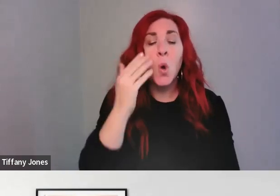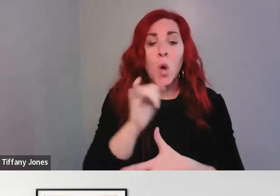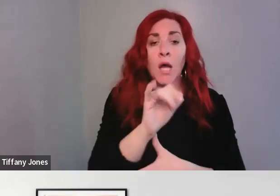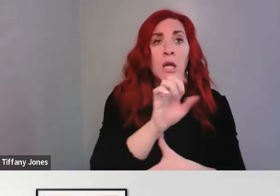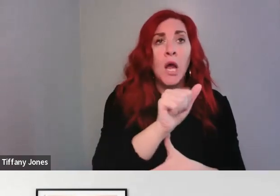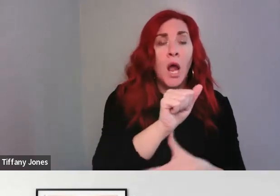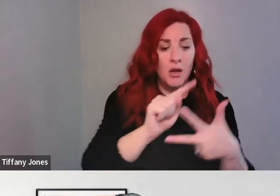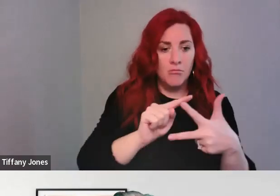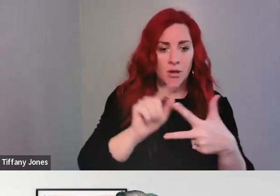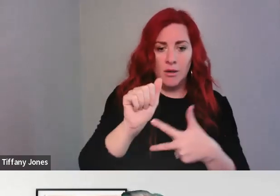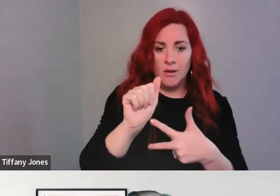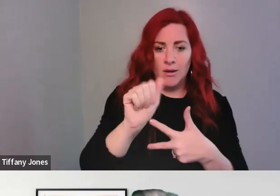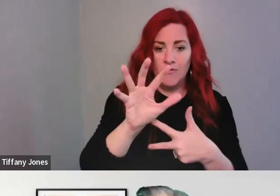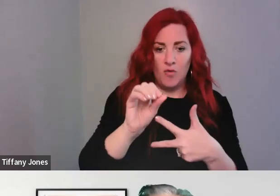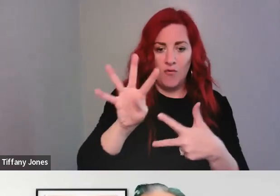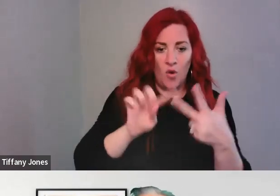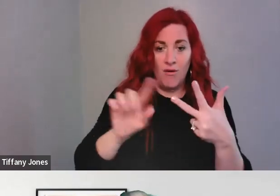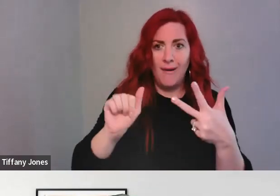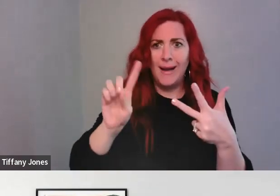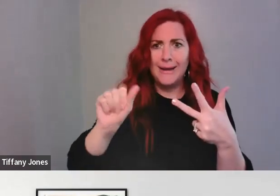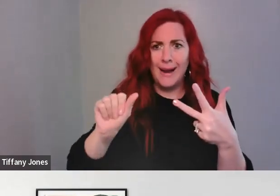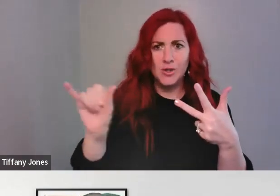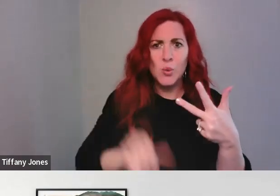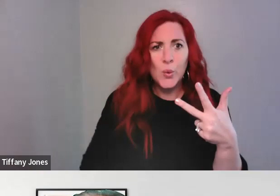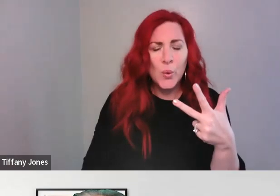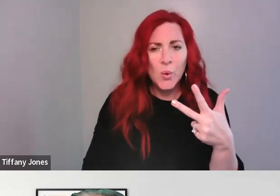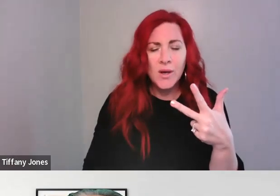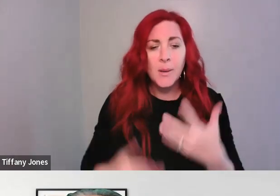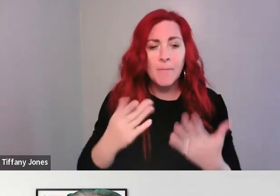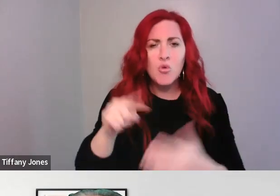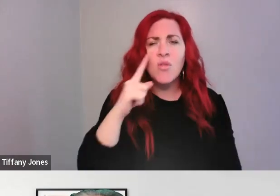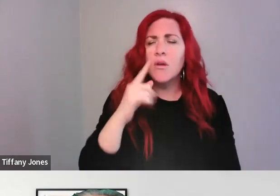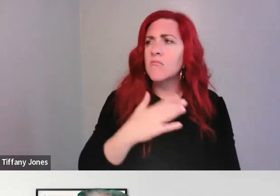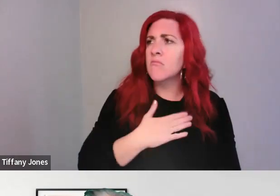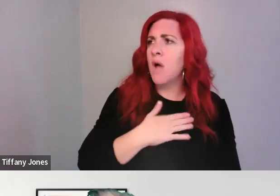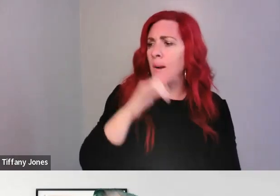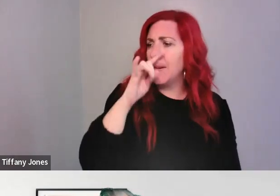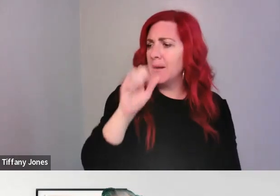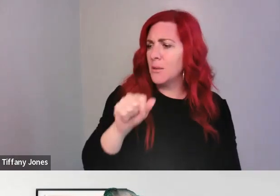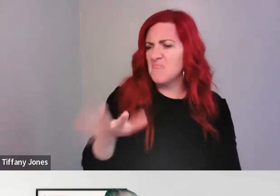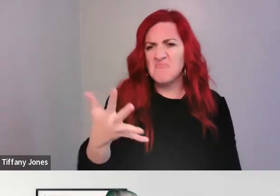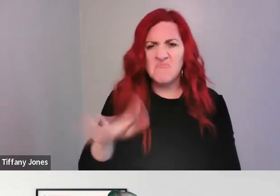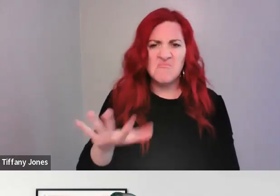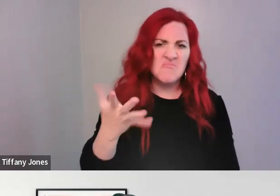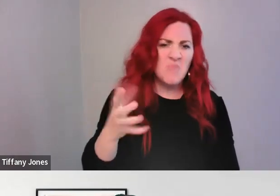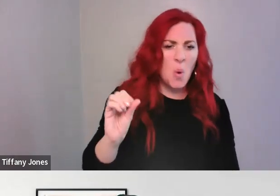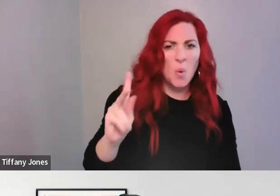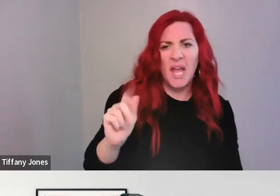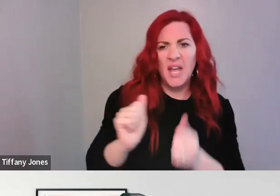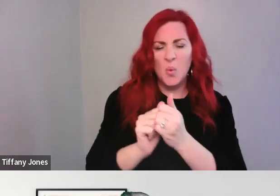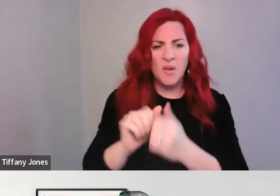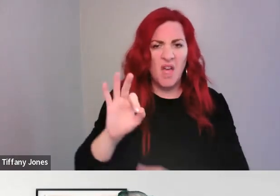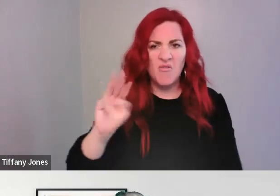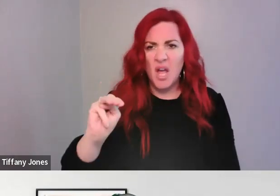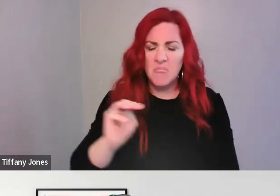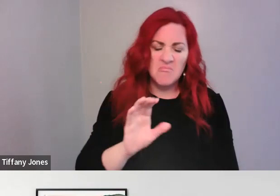also ADA and 504, because you might think, my kid can do okay with FM. They're getting B's and